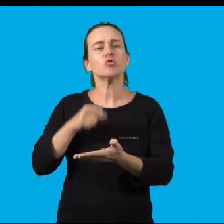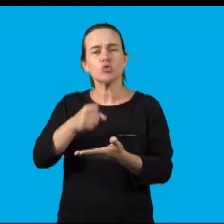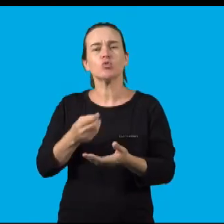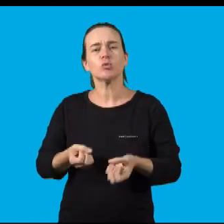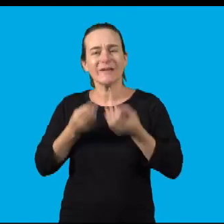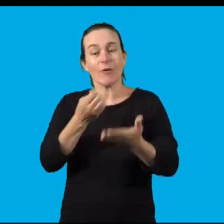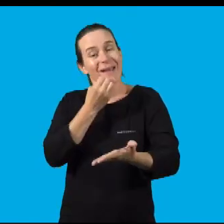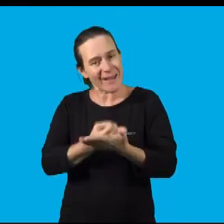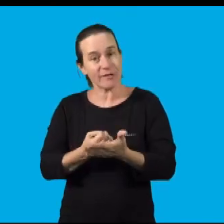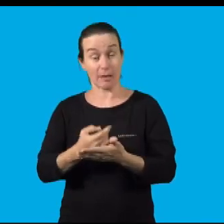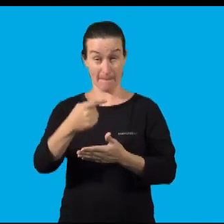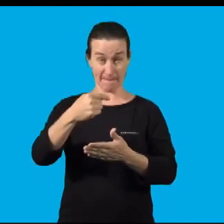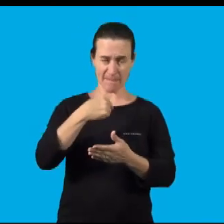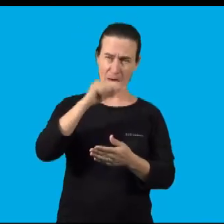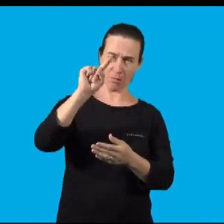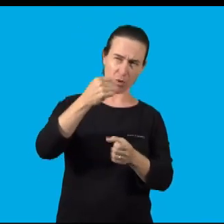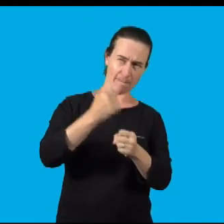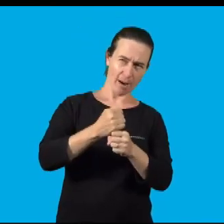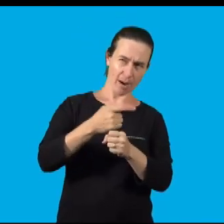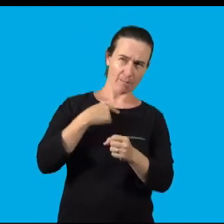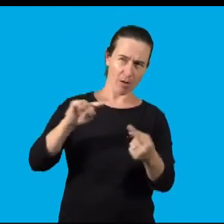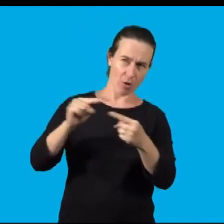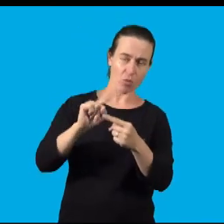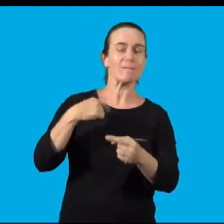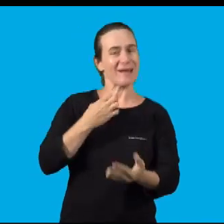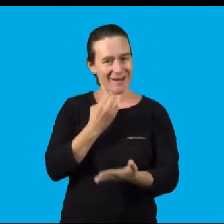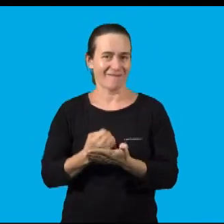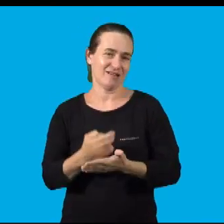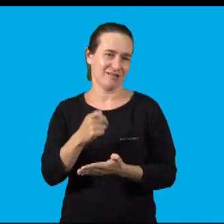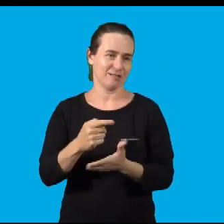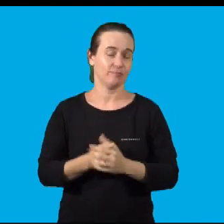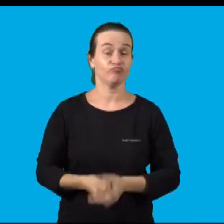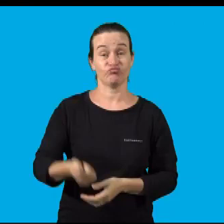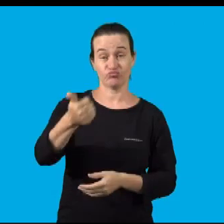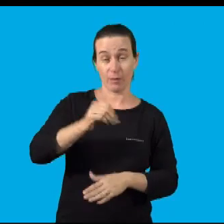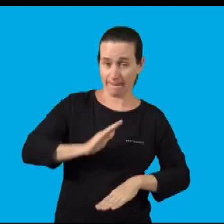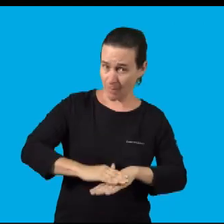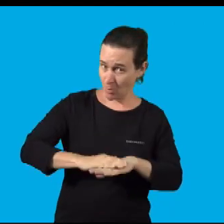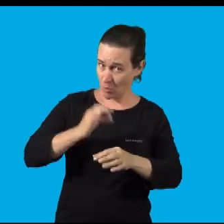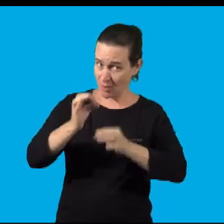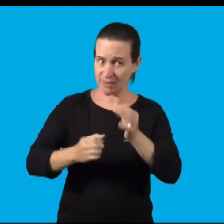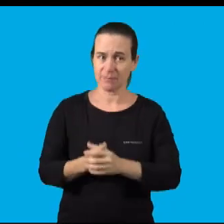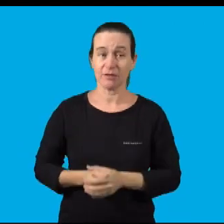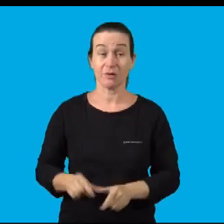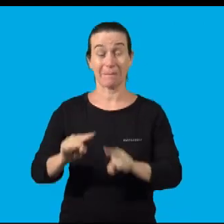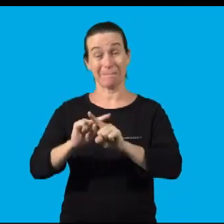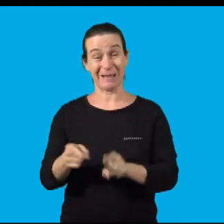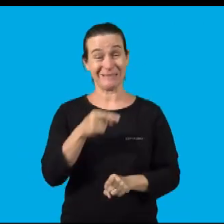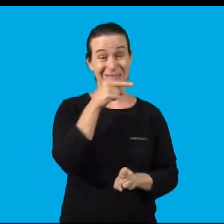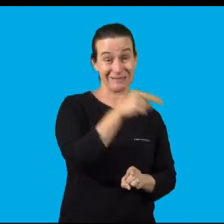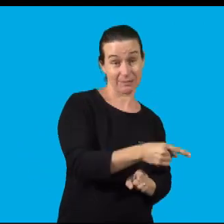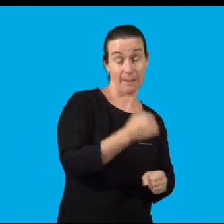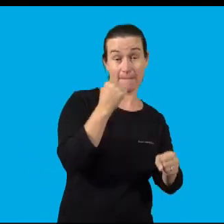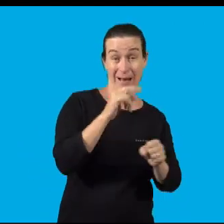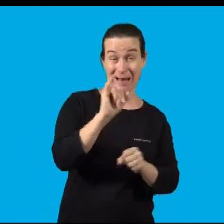be support of the point that I've made. Further explanation. However, Iago's intention to make Othello